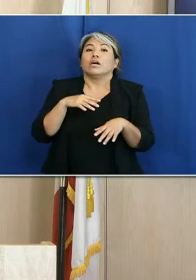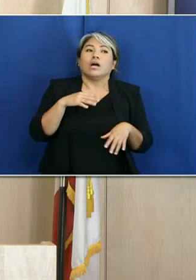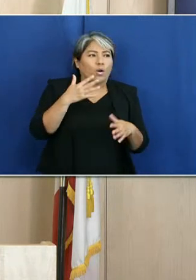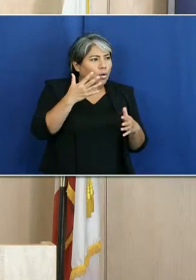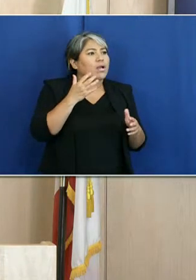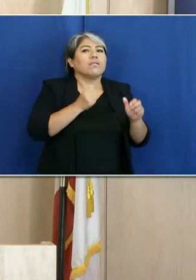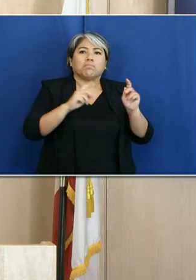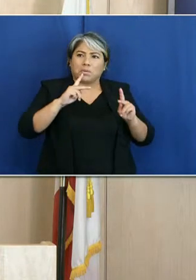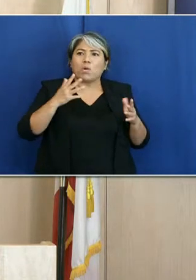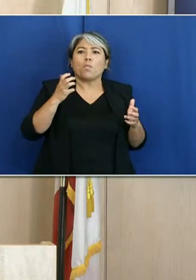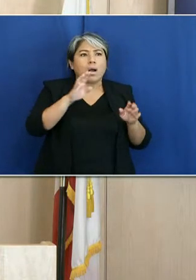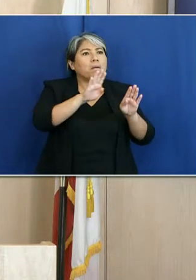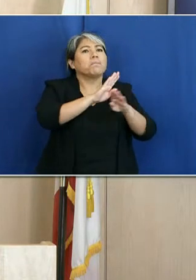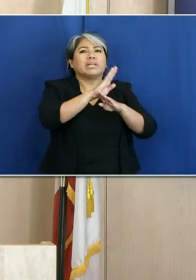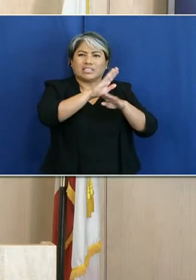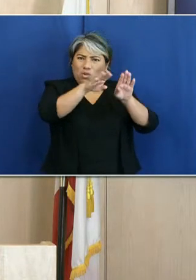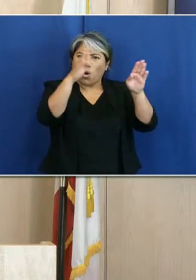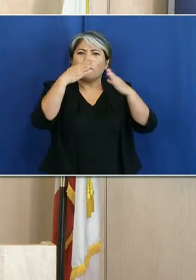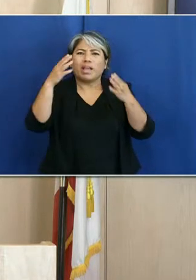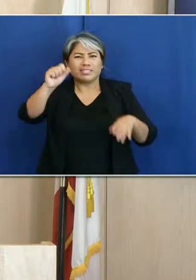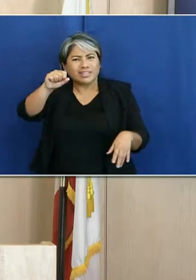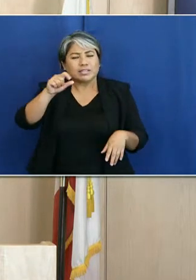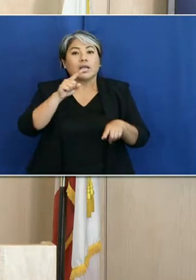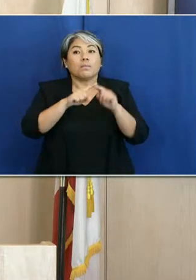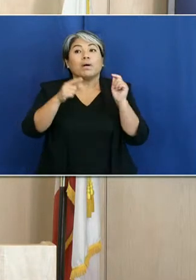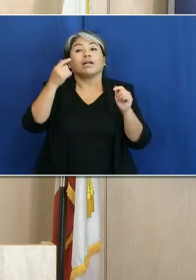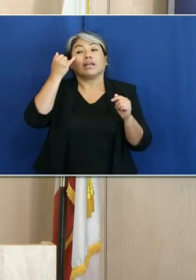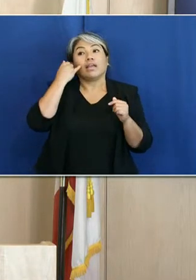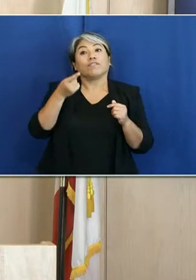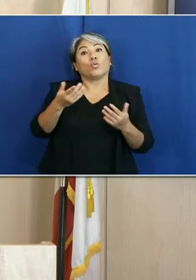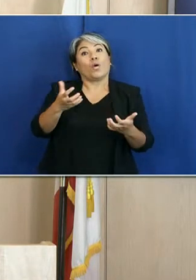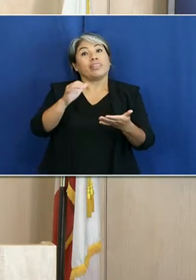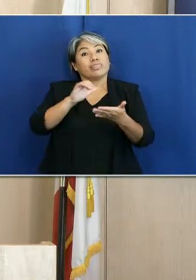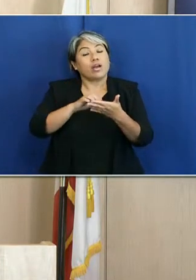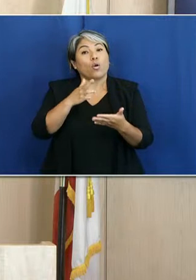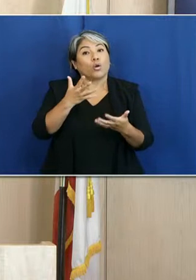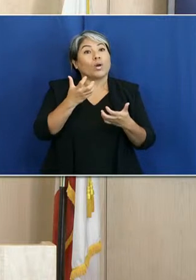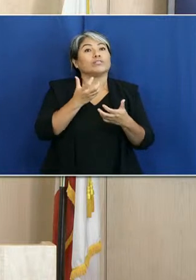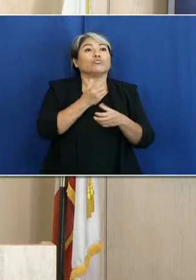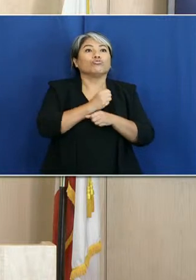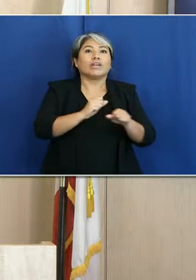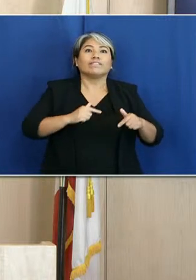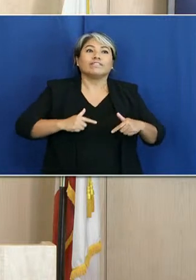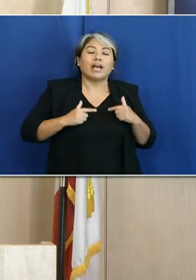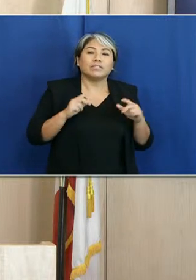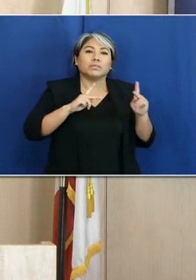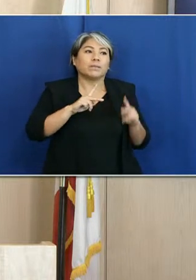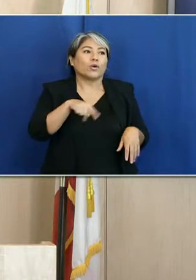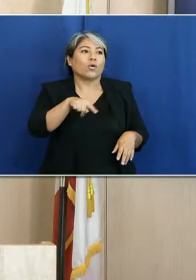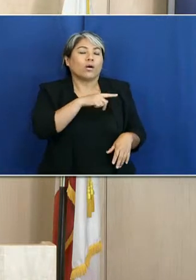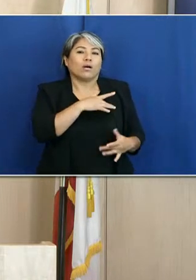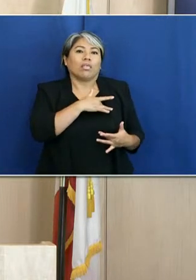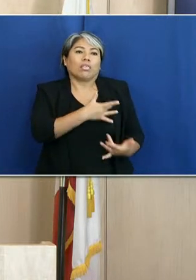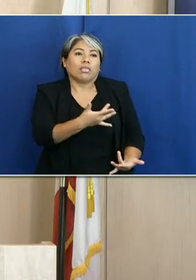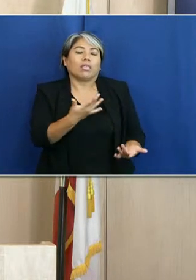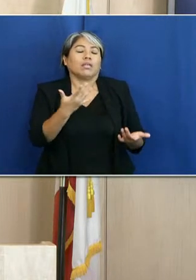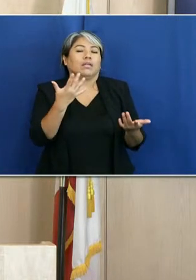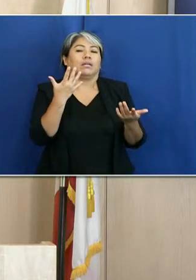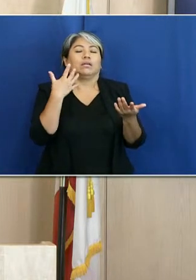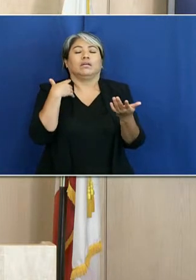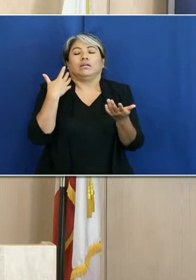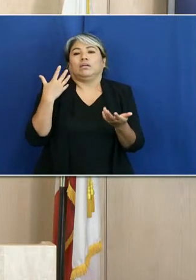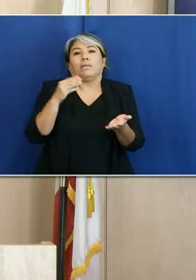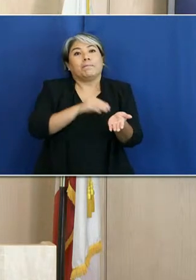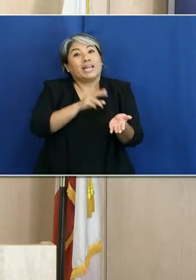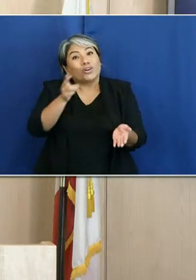want businesses to be open. But if you want business to be open or you want to save the lives of the most vulnerable and protect the integrity of our healthcare